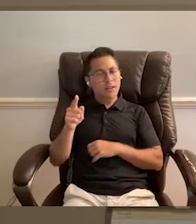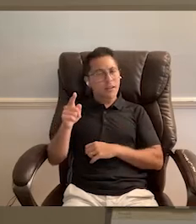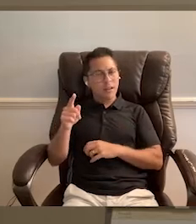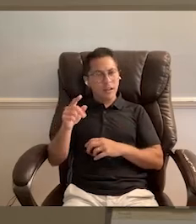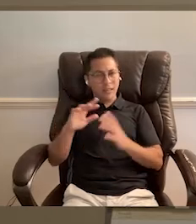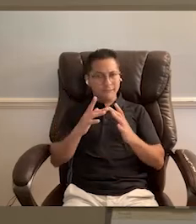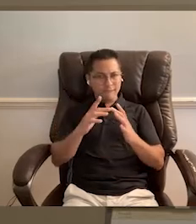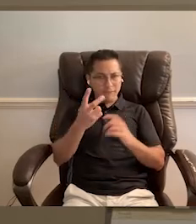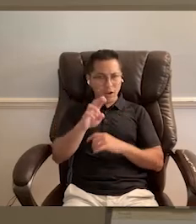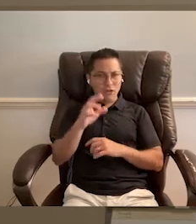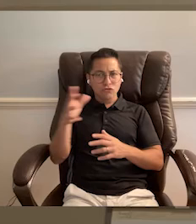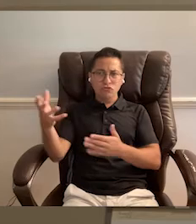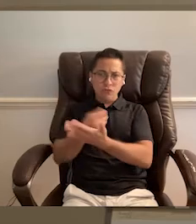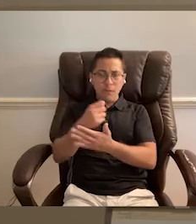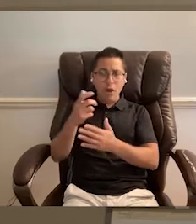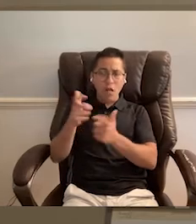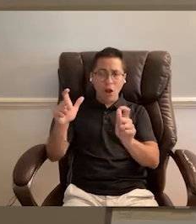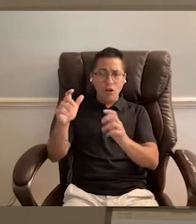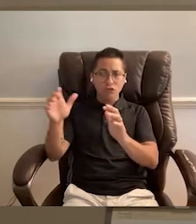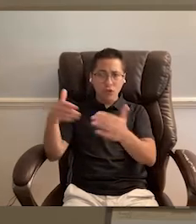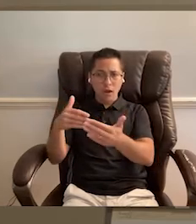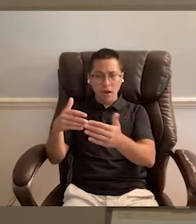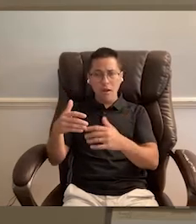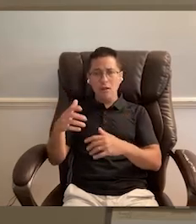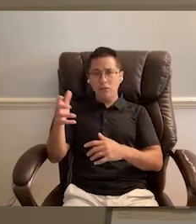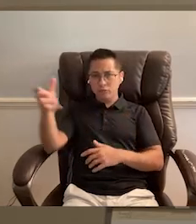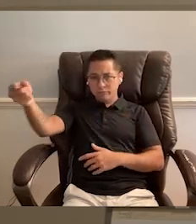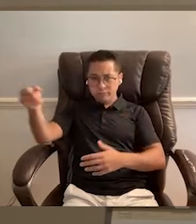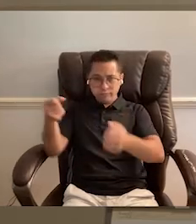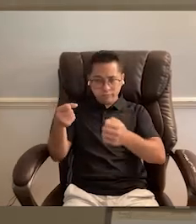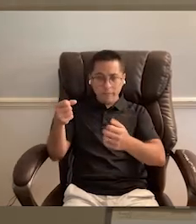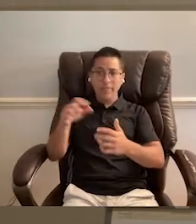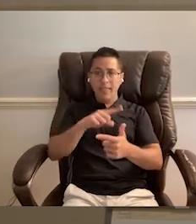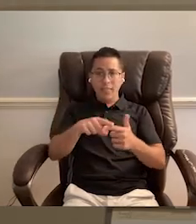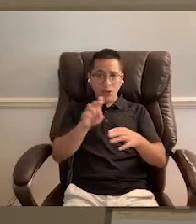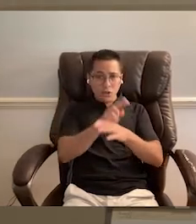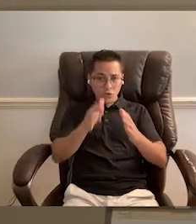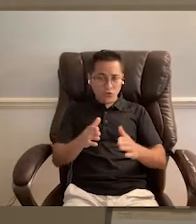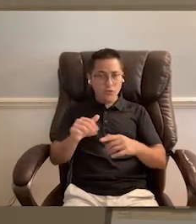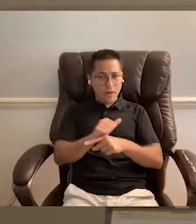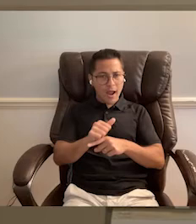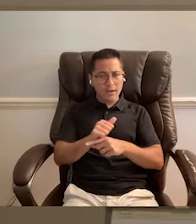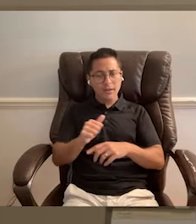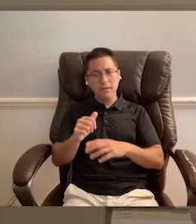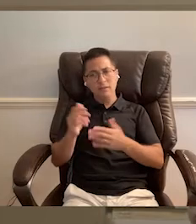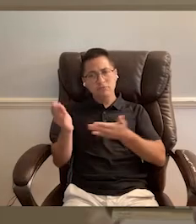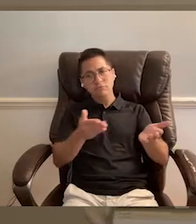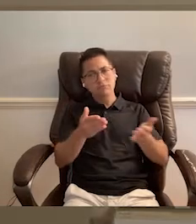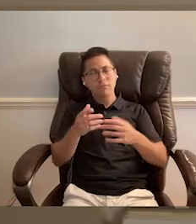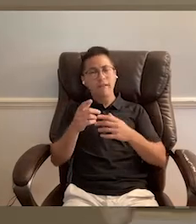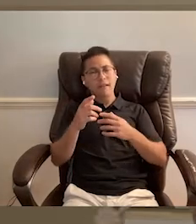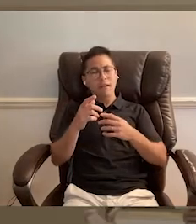ground up, which is attached to the wheelchair, and then we combine the wheelchair motion and the arm motion together. So you control only the